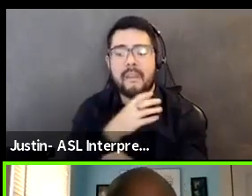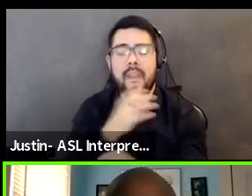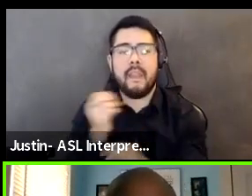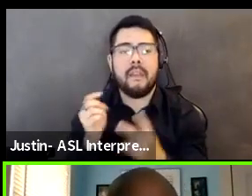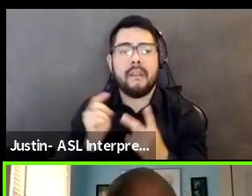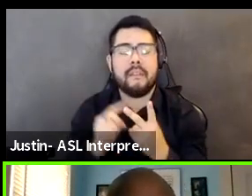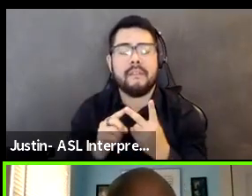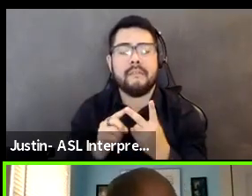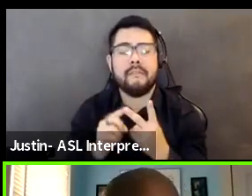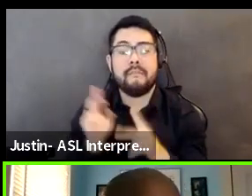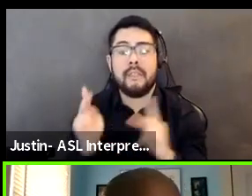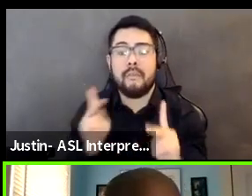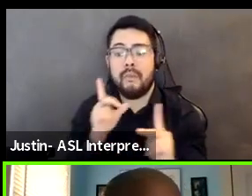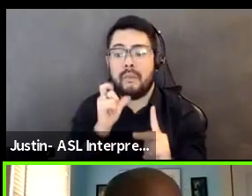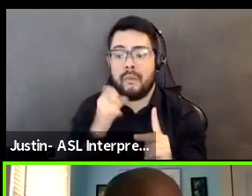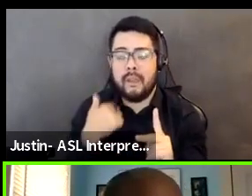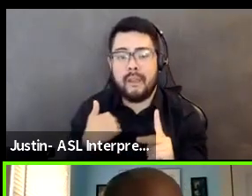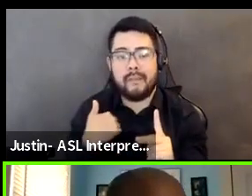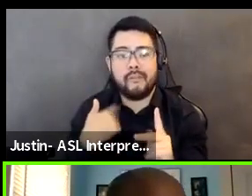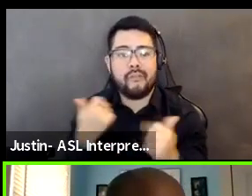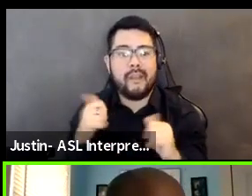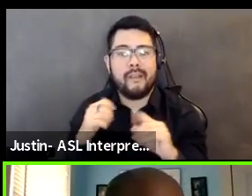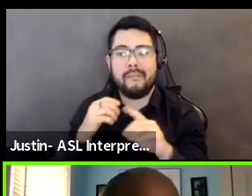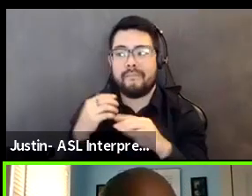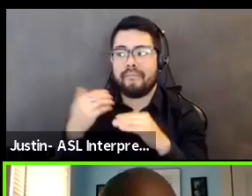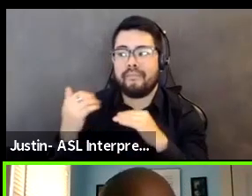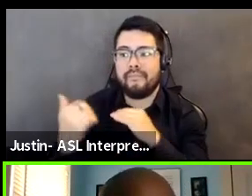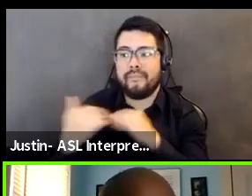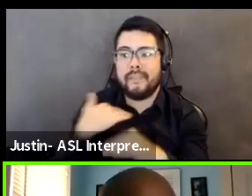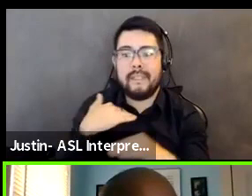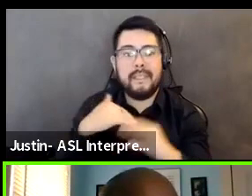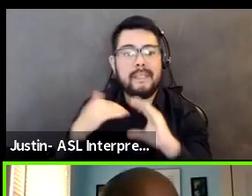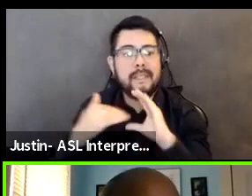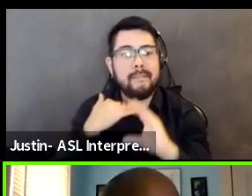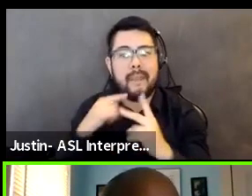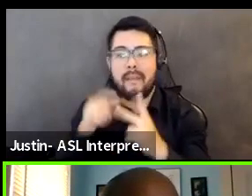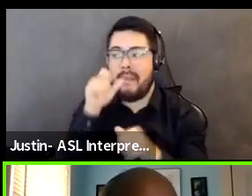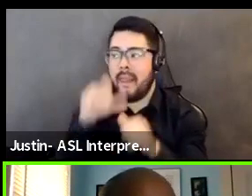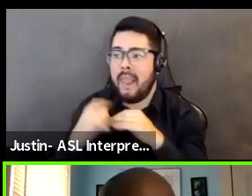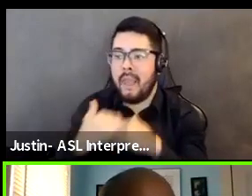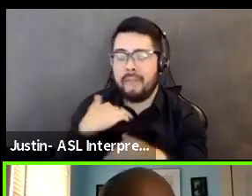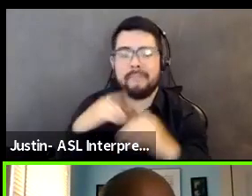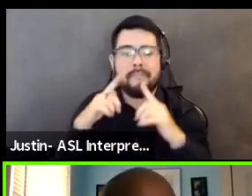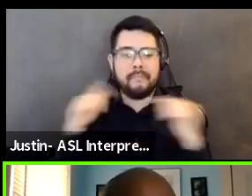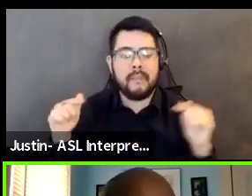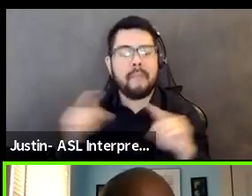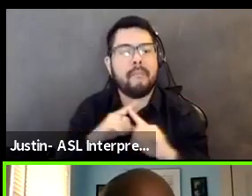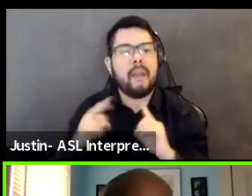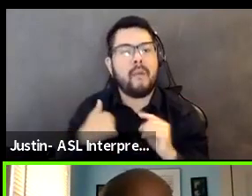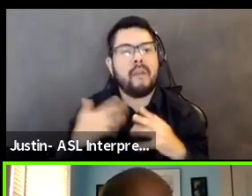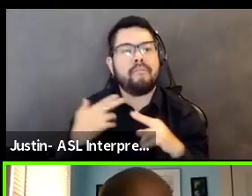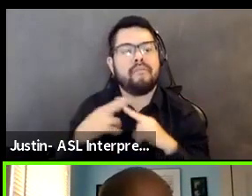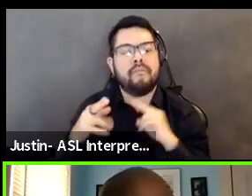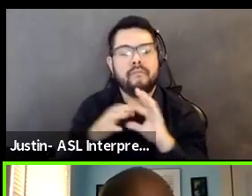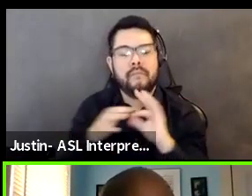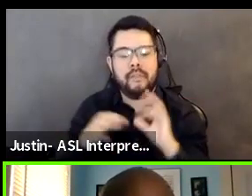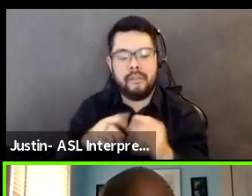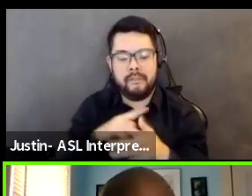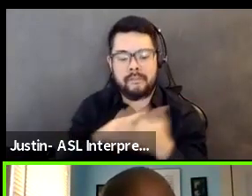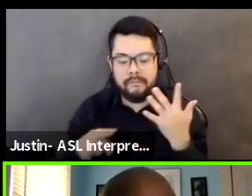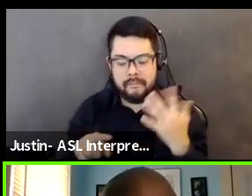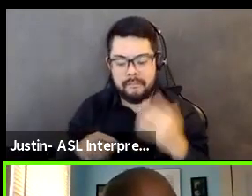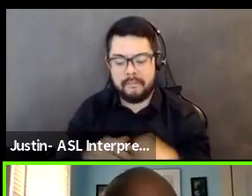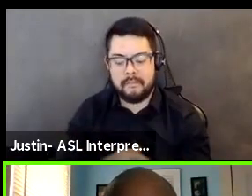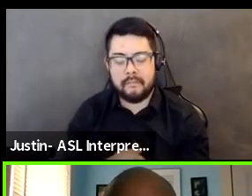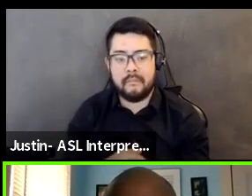were using different avenues such as emails letters etc um just a couple things real quick i do want to say to have heard you know